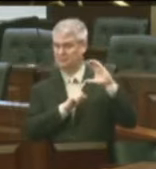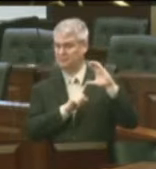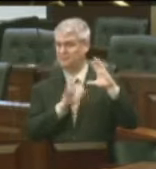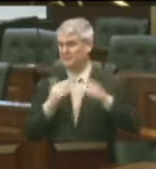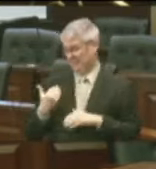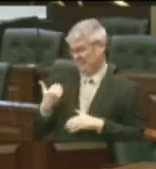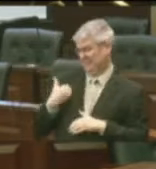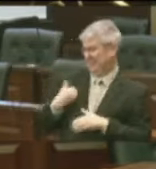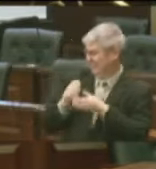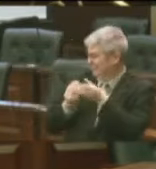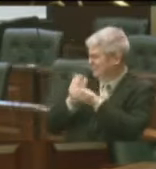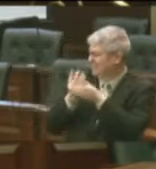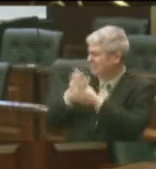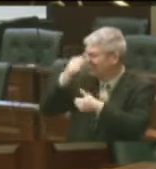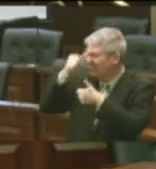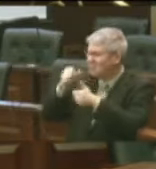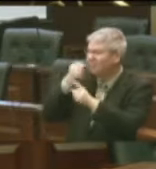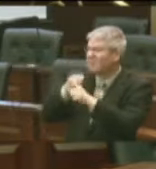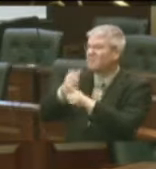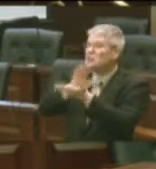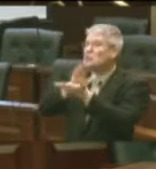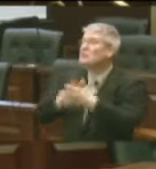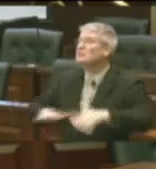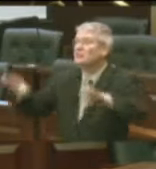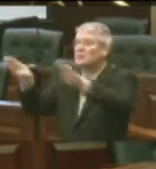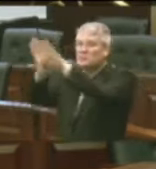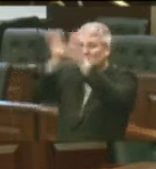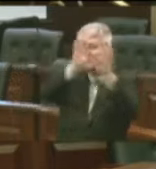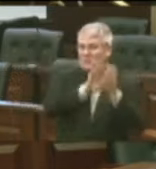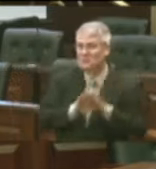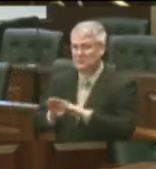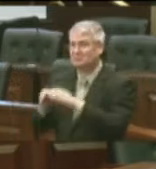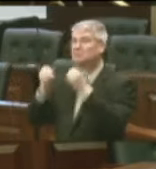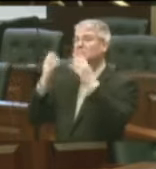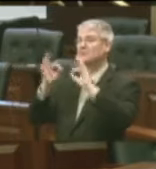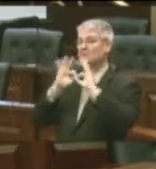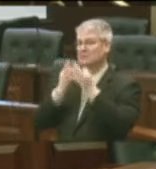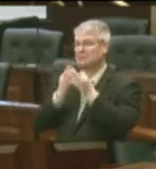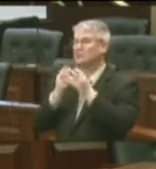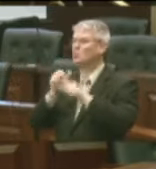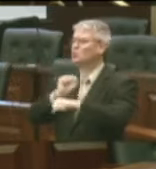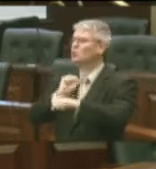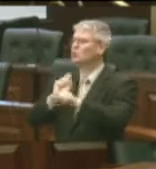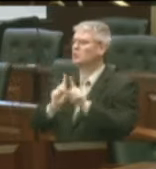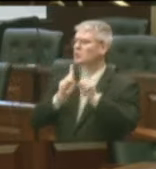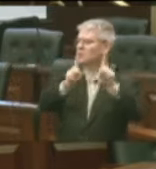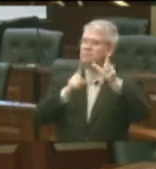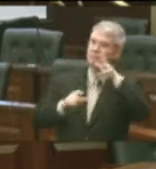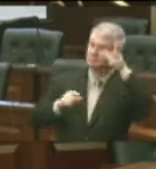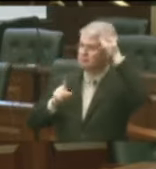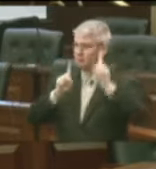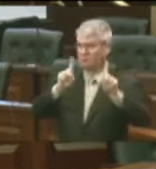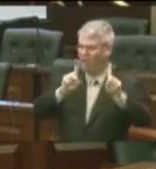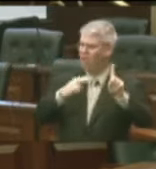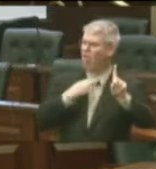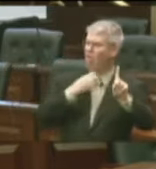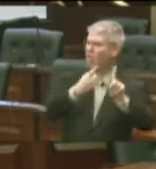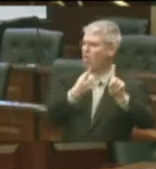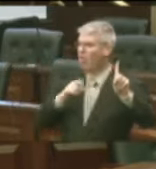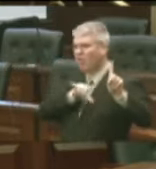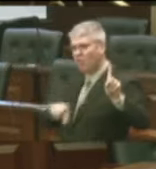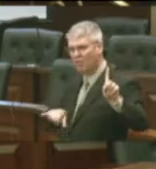our workforce took a hit. Families continue to face many challenges as they rapidly adapt